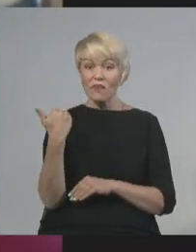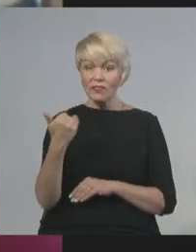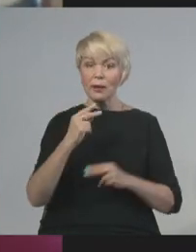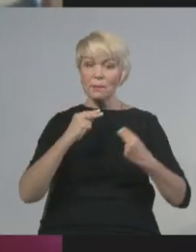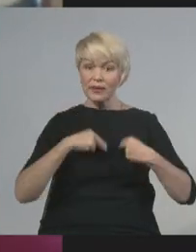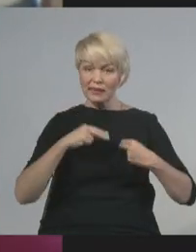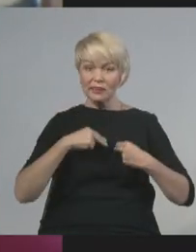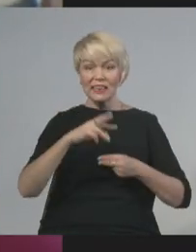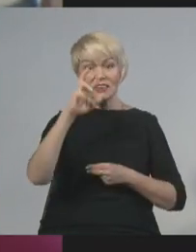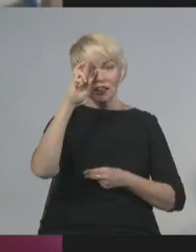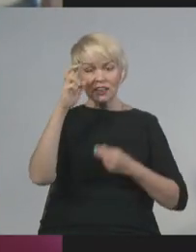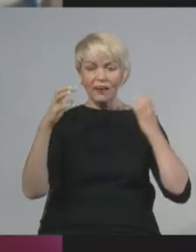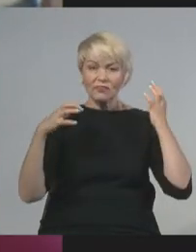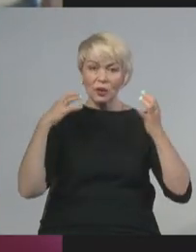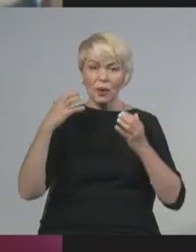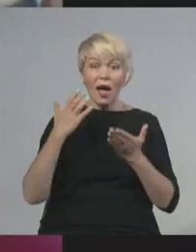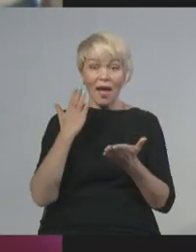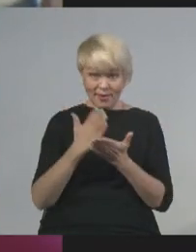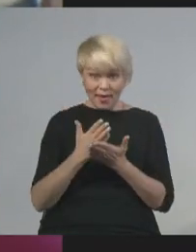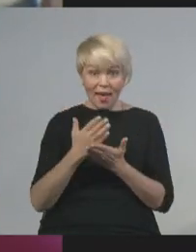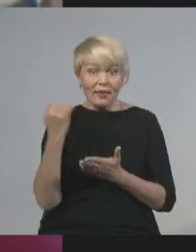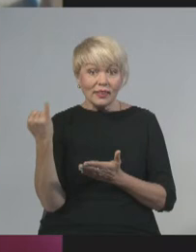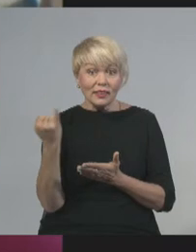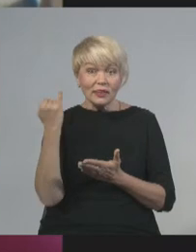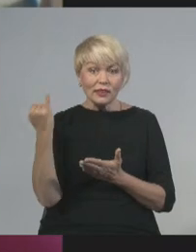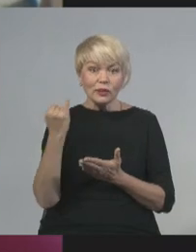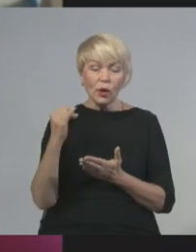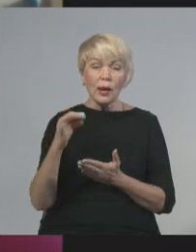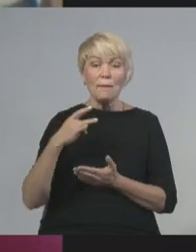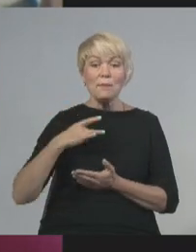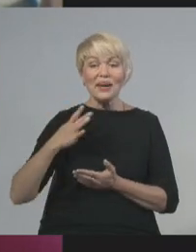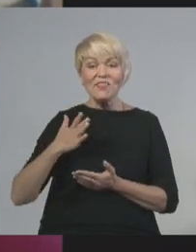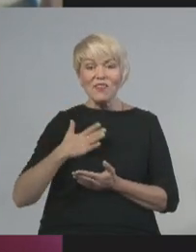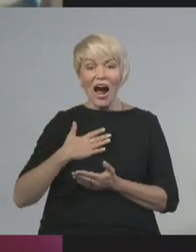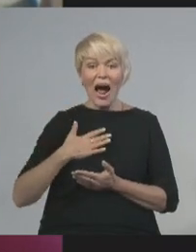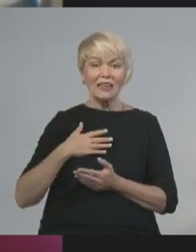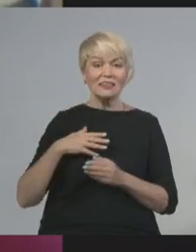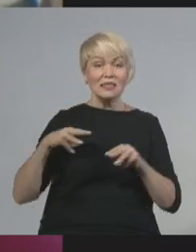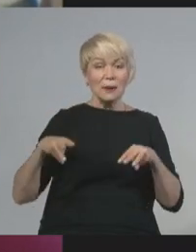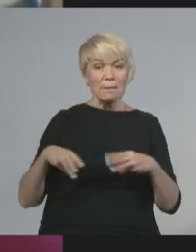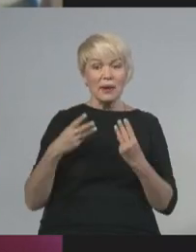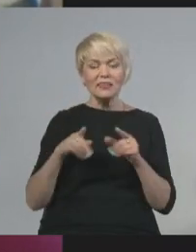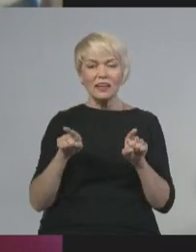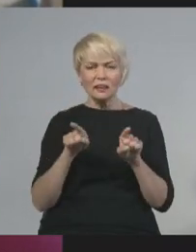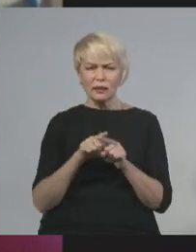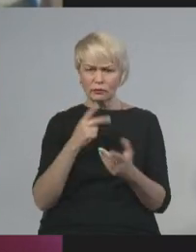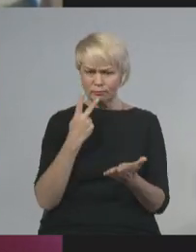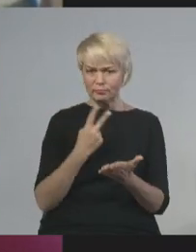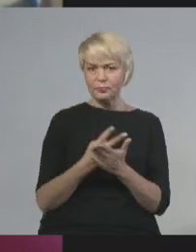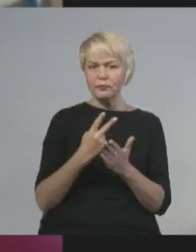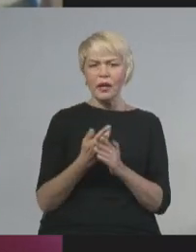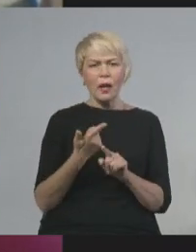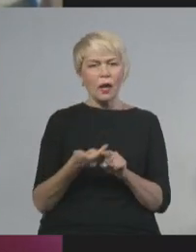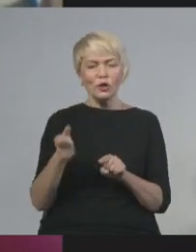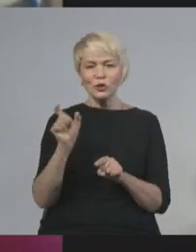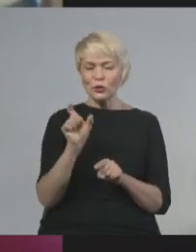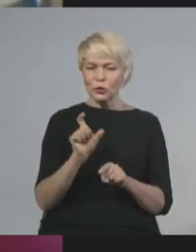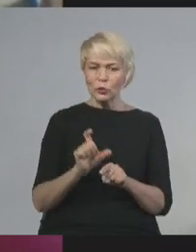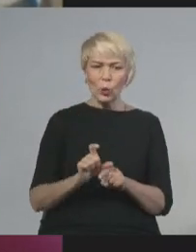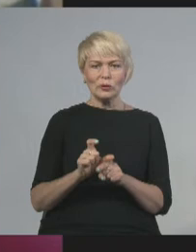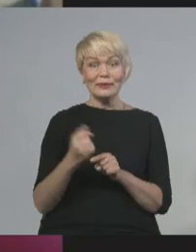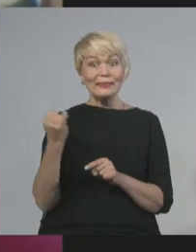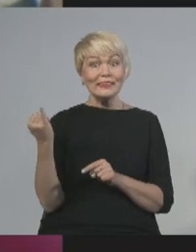private media in sweden who showed their creative approaches to raise money but we only have one minute for your